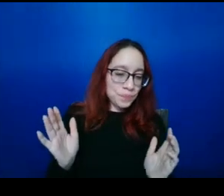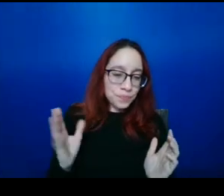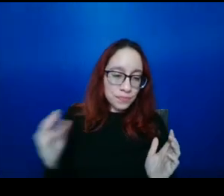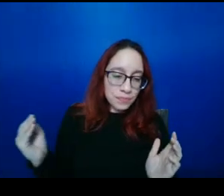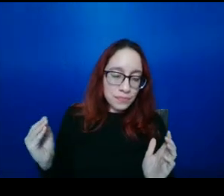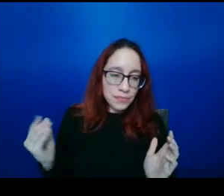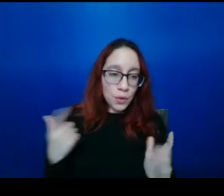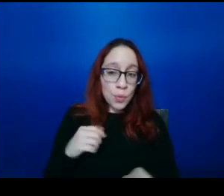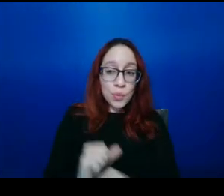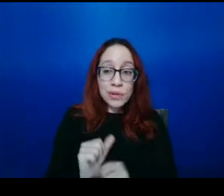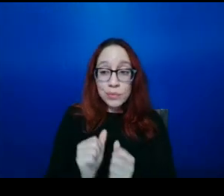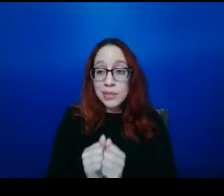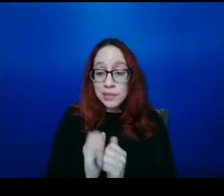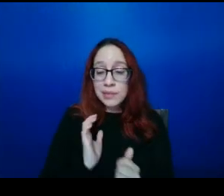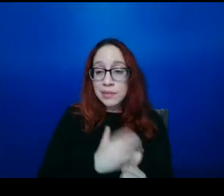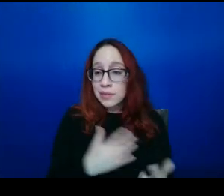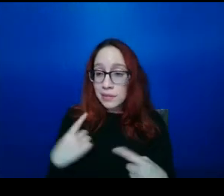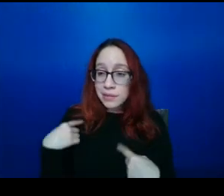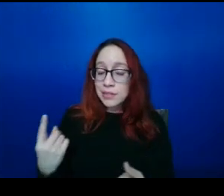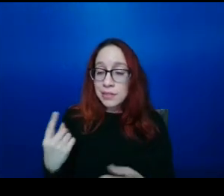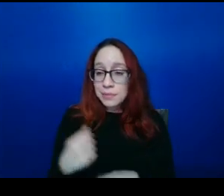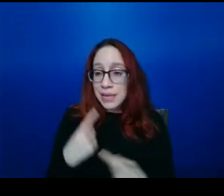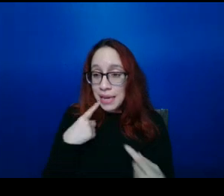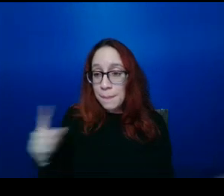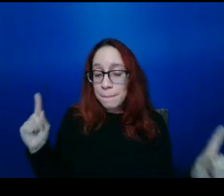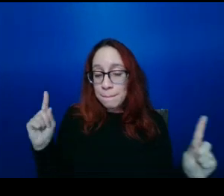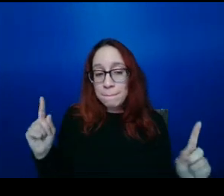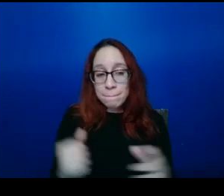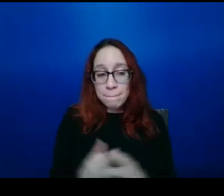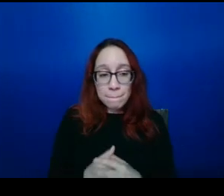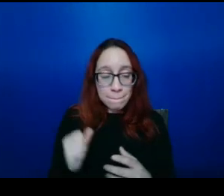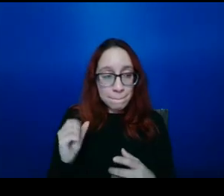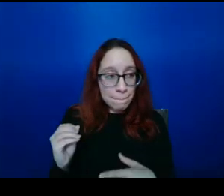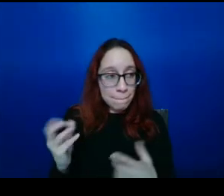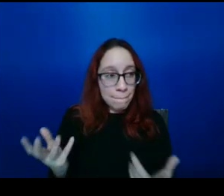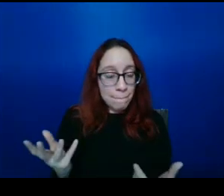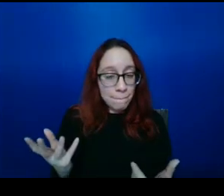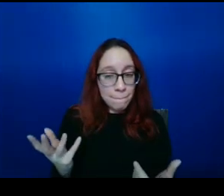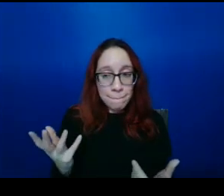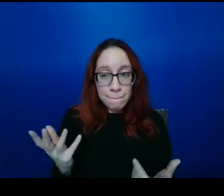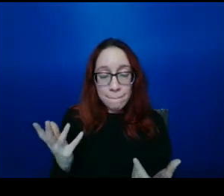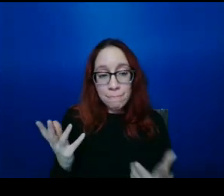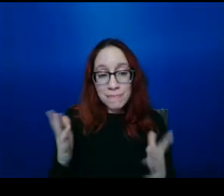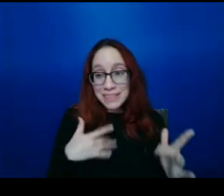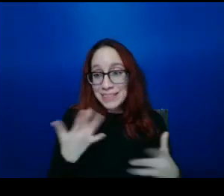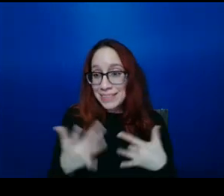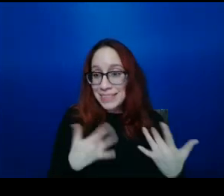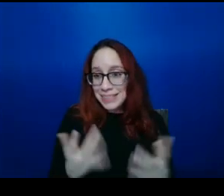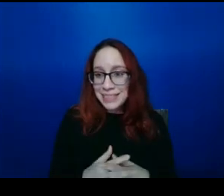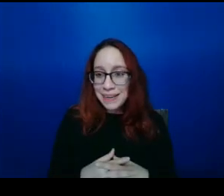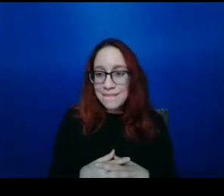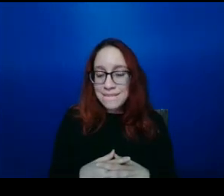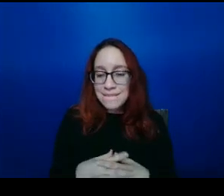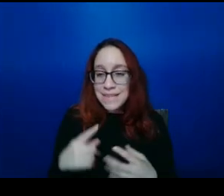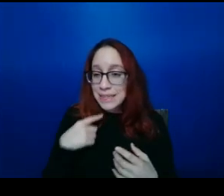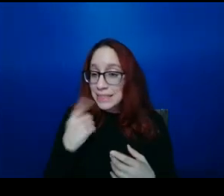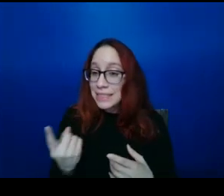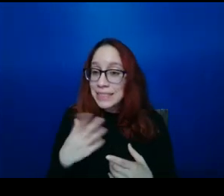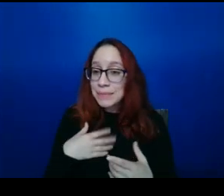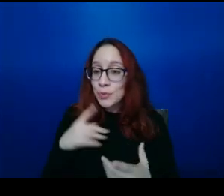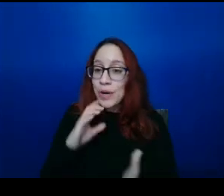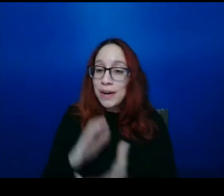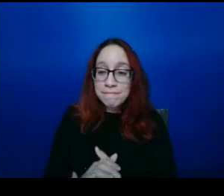and working with us all along to be able to make this happen. So it's exciting. I've told my